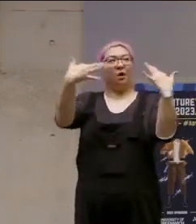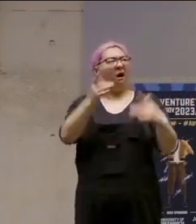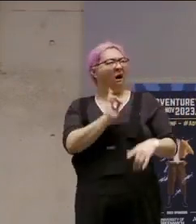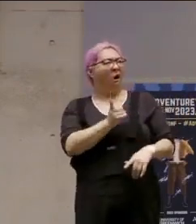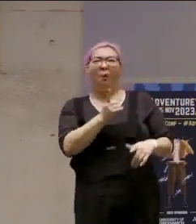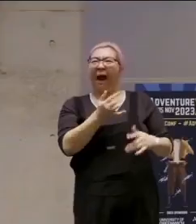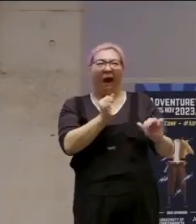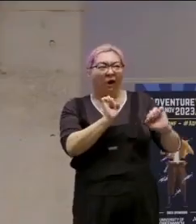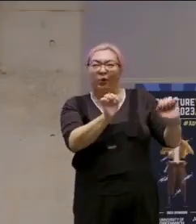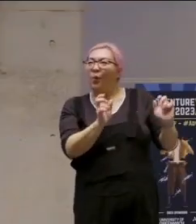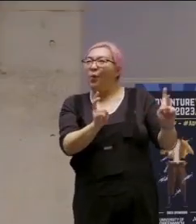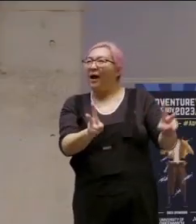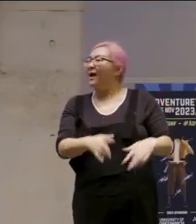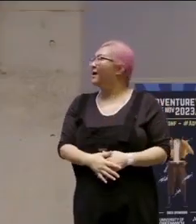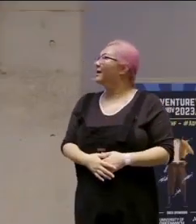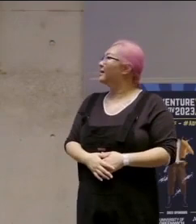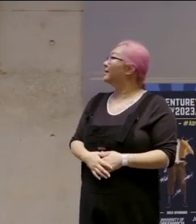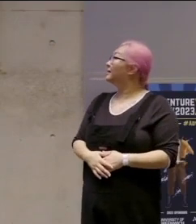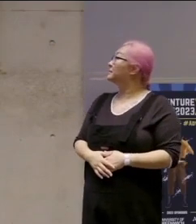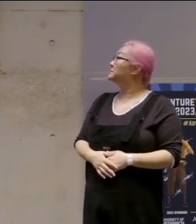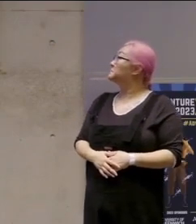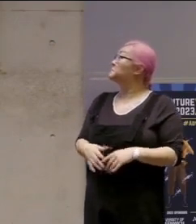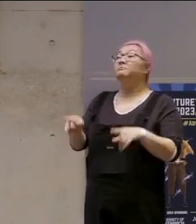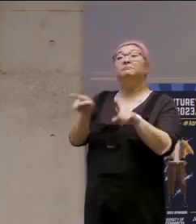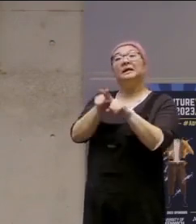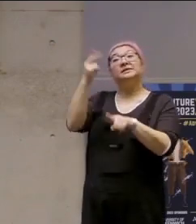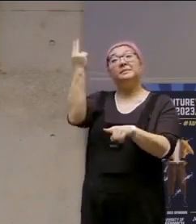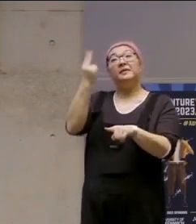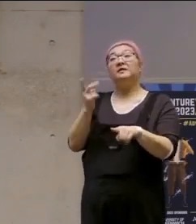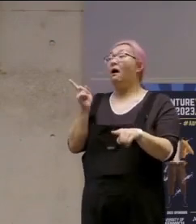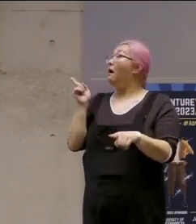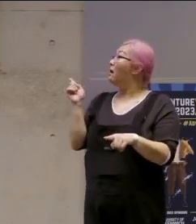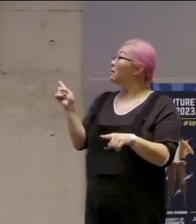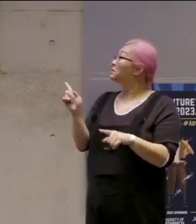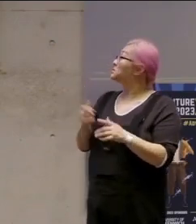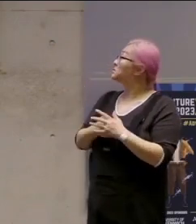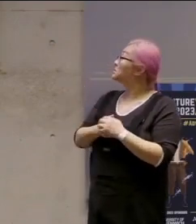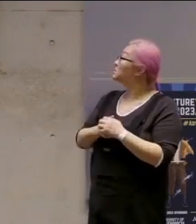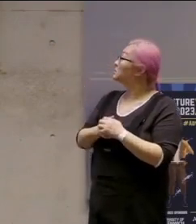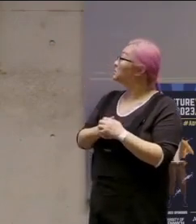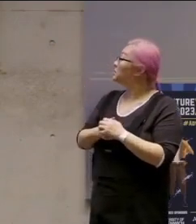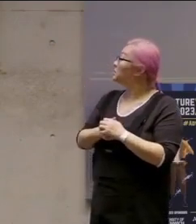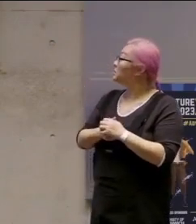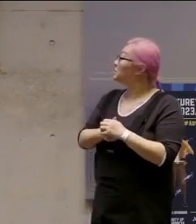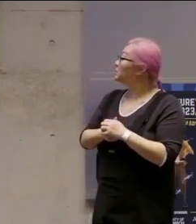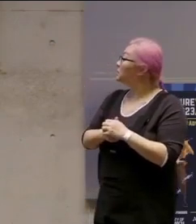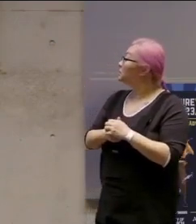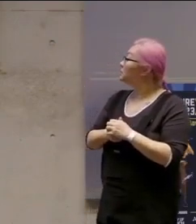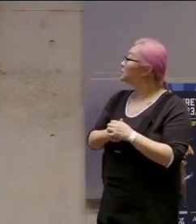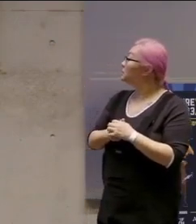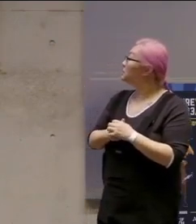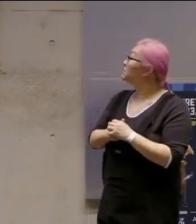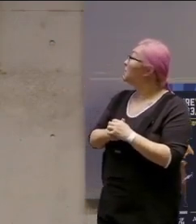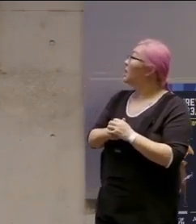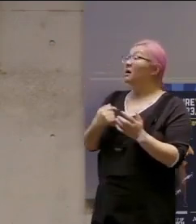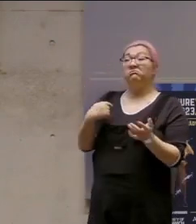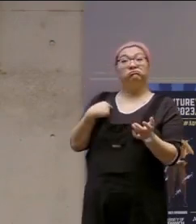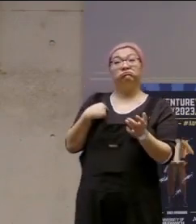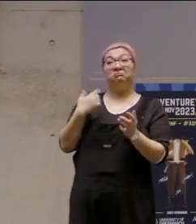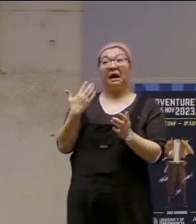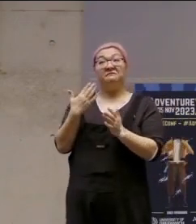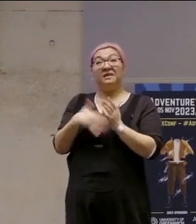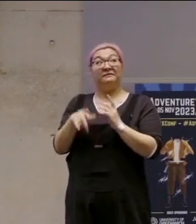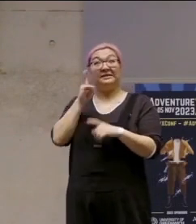some of the artwork. Again, I've never seen characters, let alone, not even Black characters, but Black British characters, depicted like this, again, or